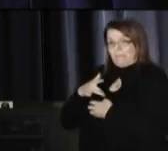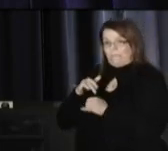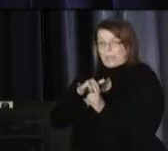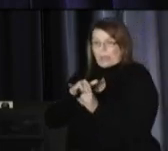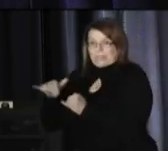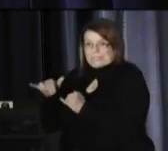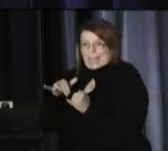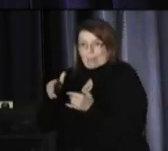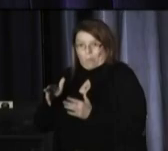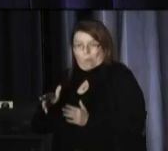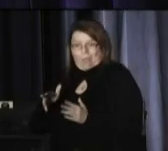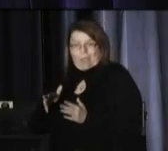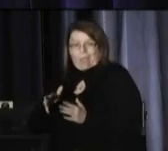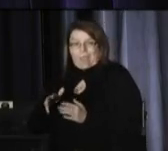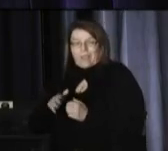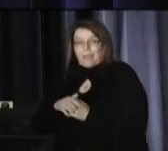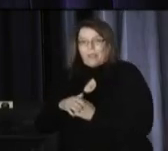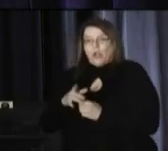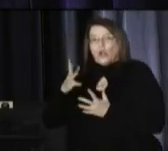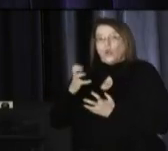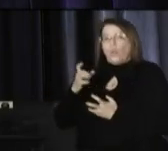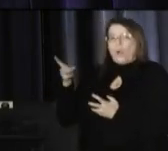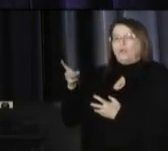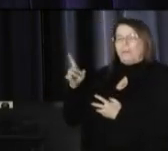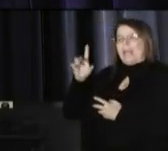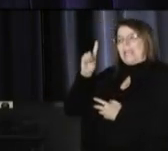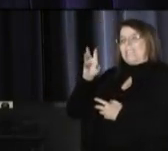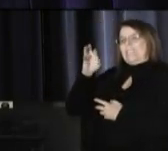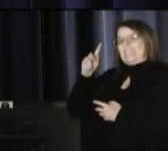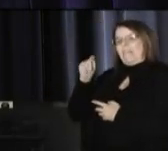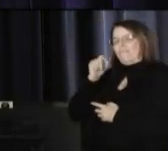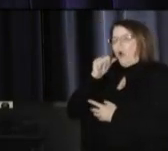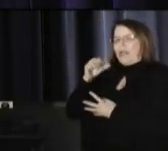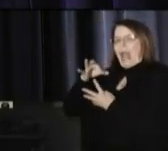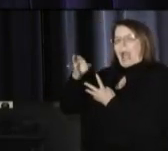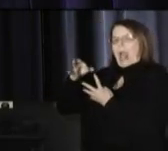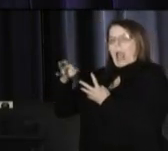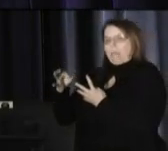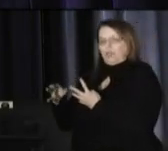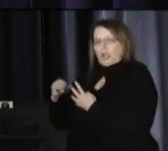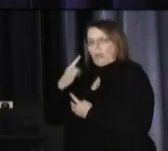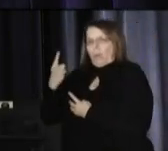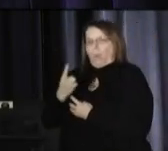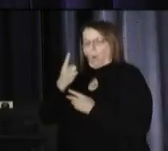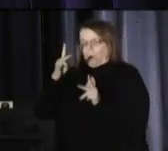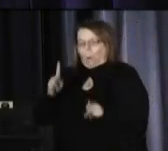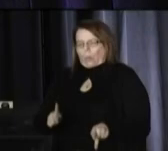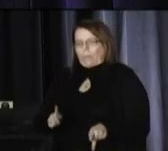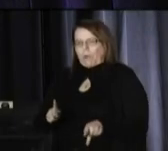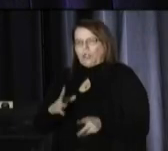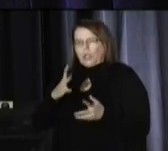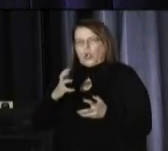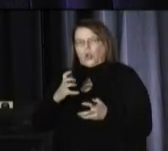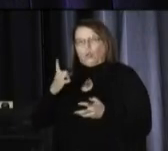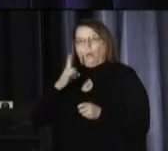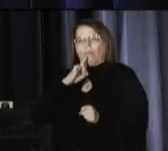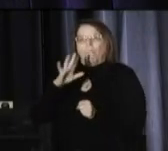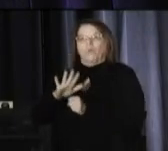as well. You want to be his default, not an option. You want the promises of a new